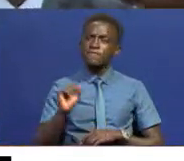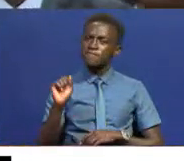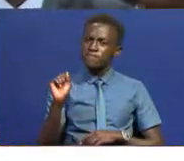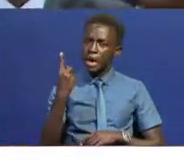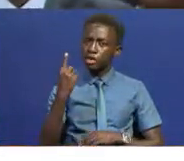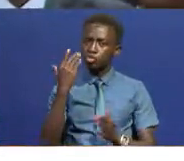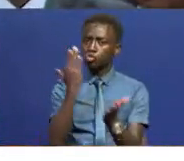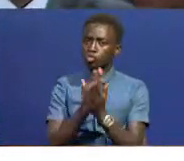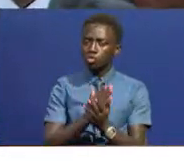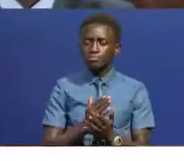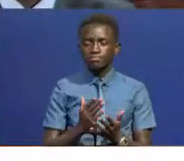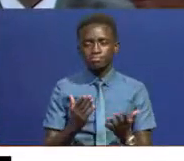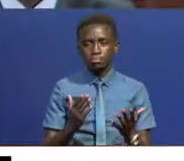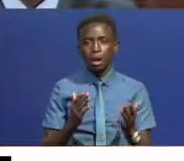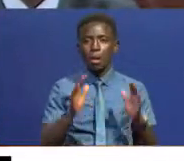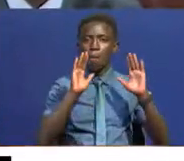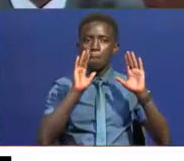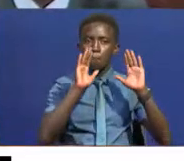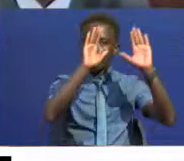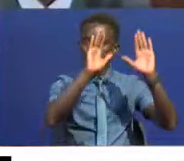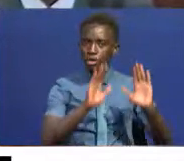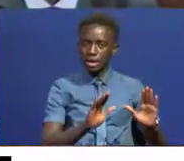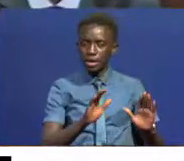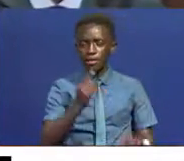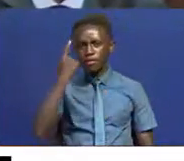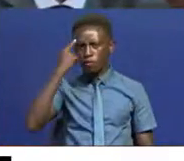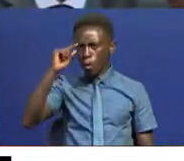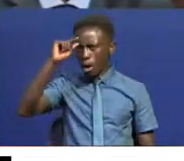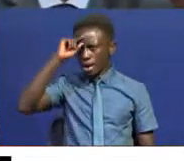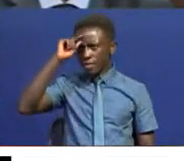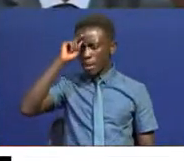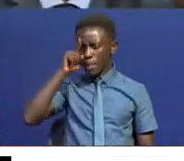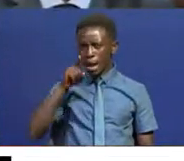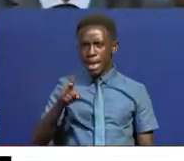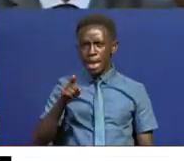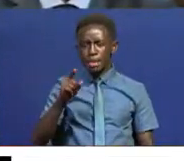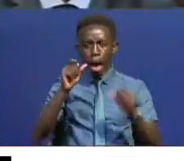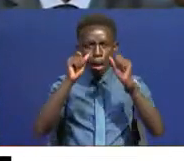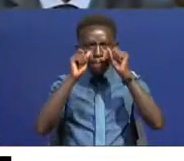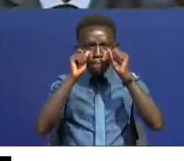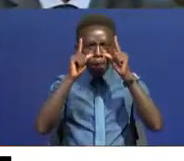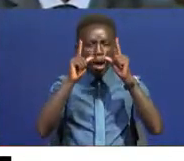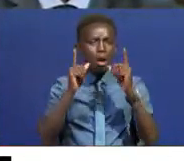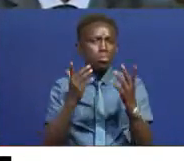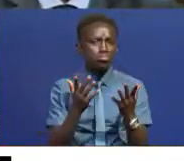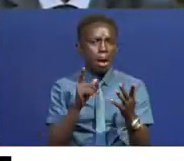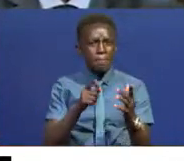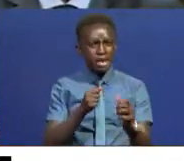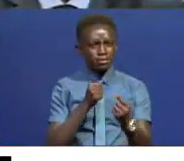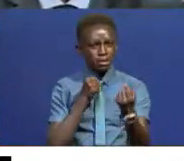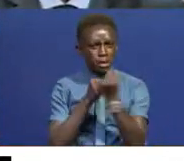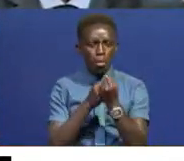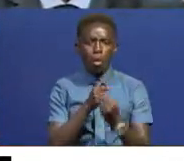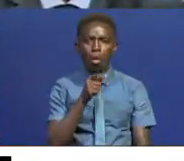absolutely necessary for government to stay abreast of the public sector wage bill as a